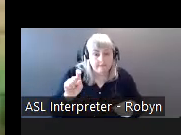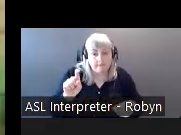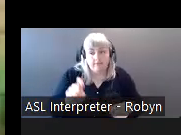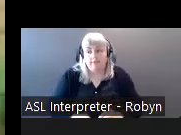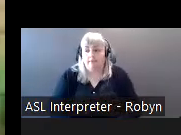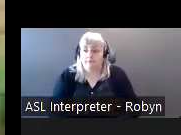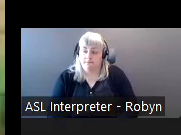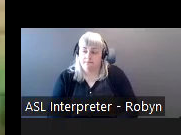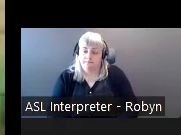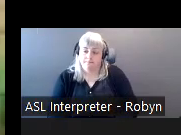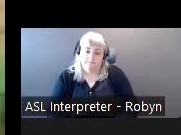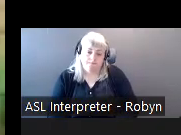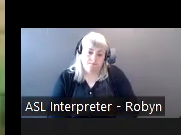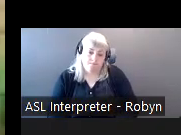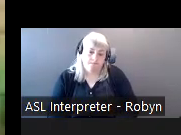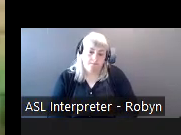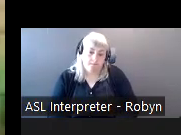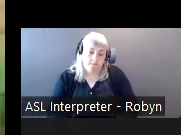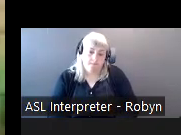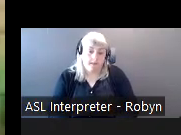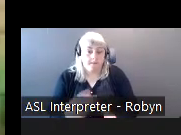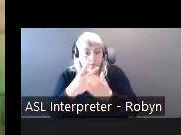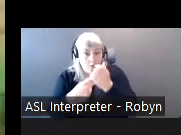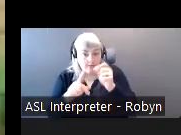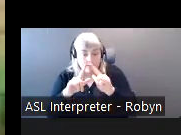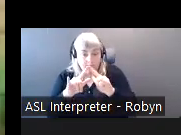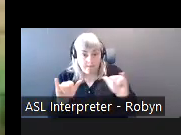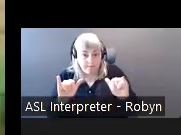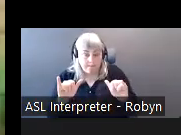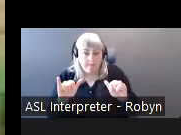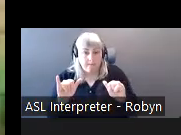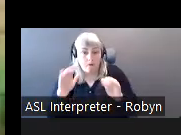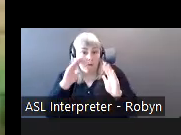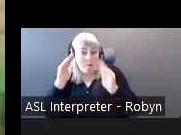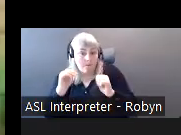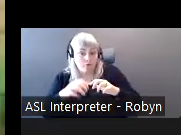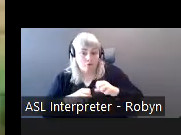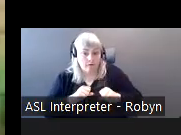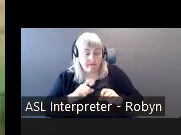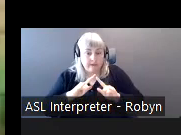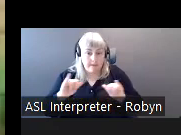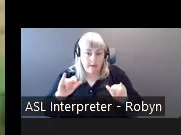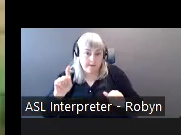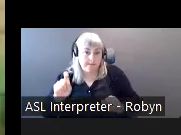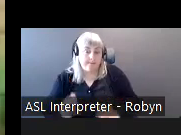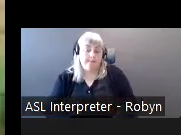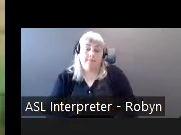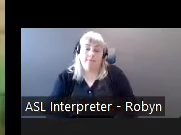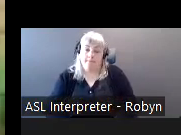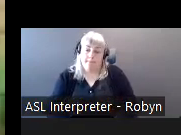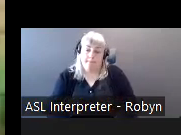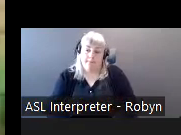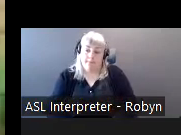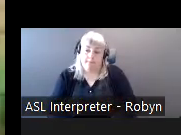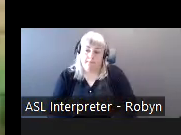Can both exist in your body at the same time?